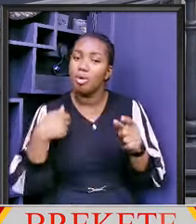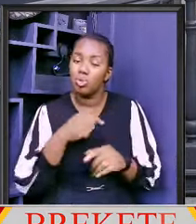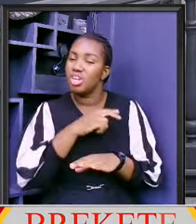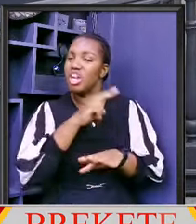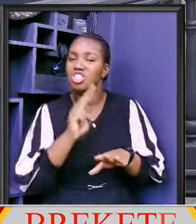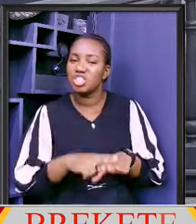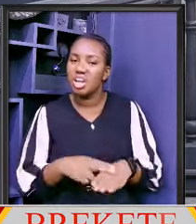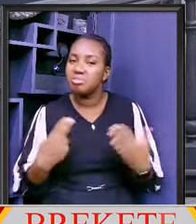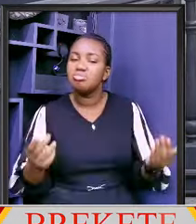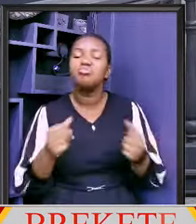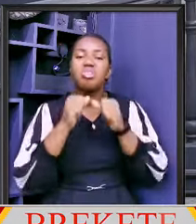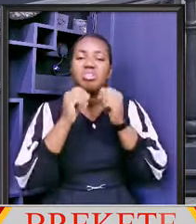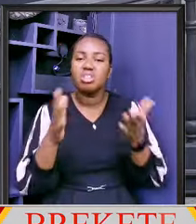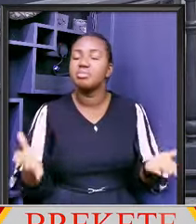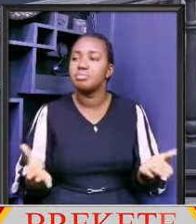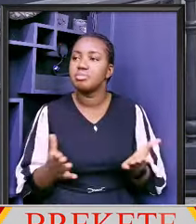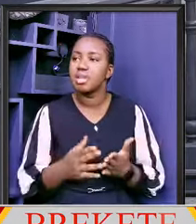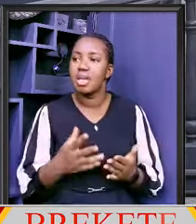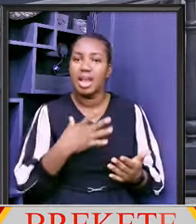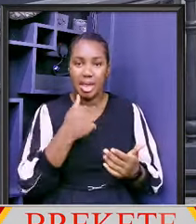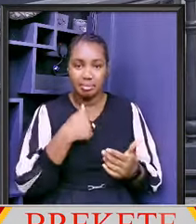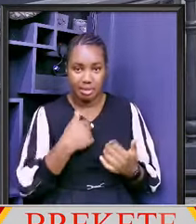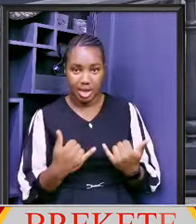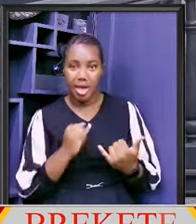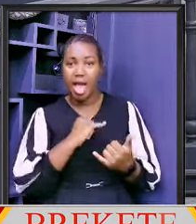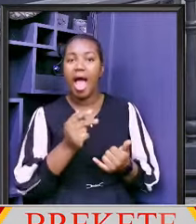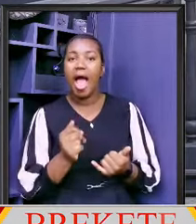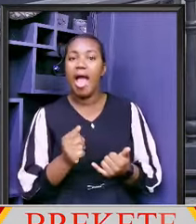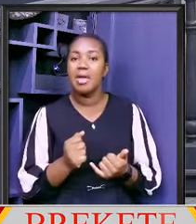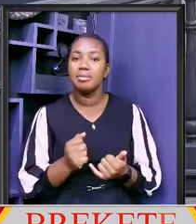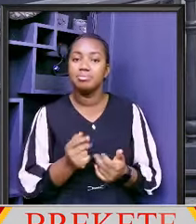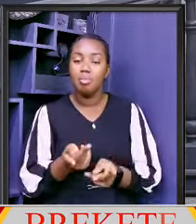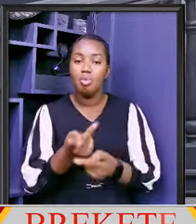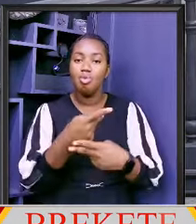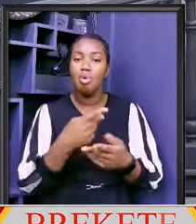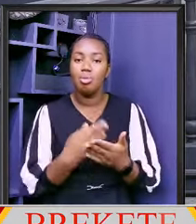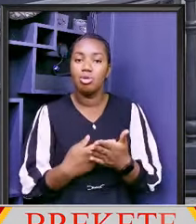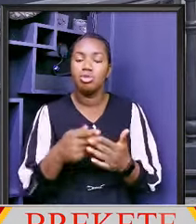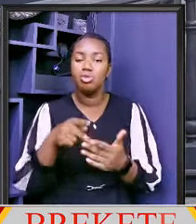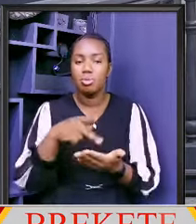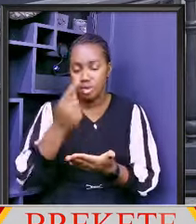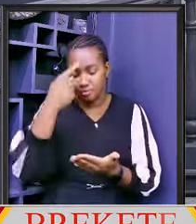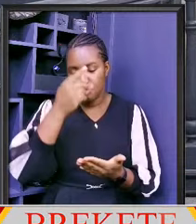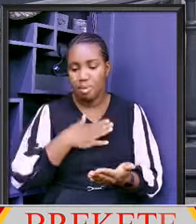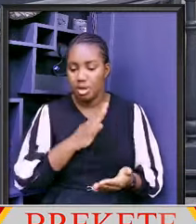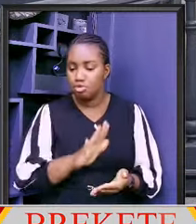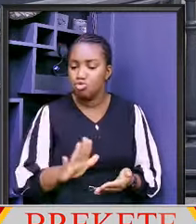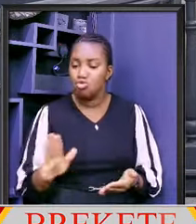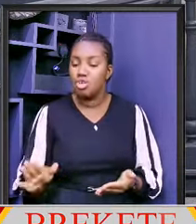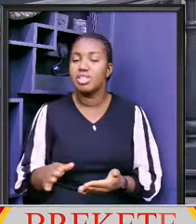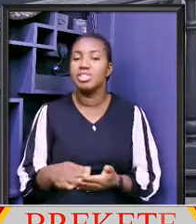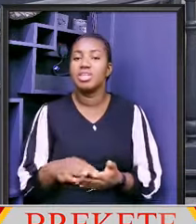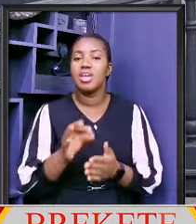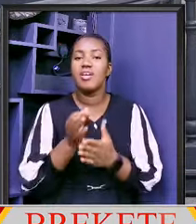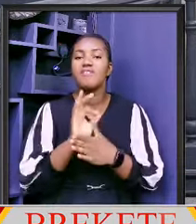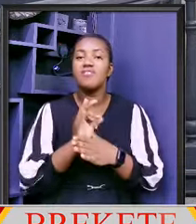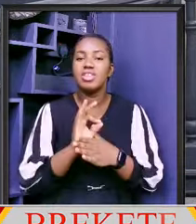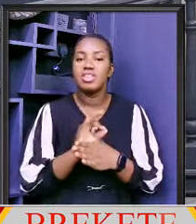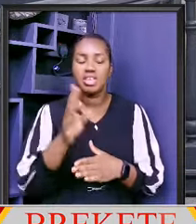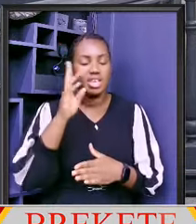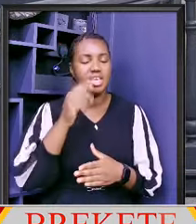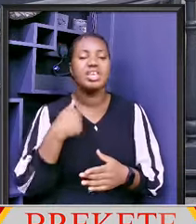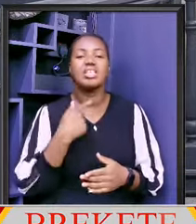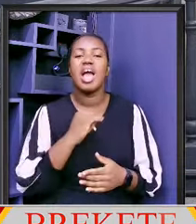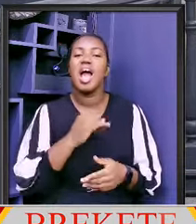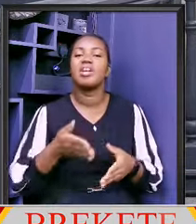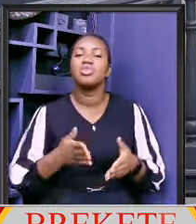the riding bicycle. Like me now, I borrow money to pay my children's school fees. Okay. So he said that I should come to Lagos. If